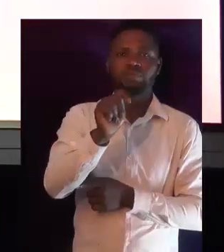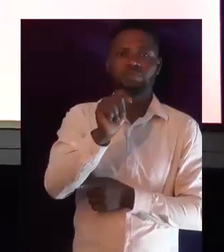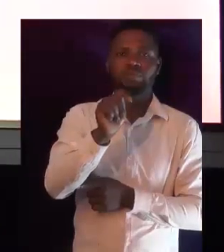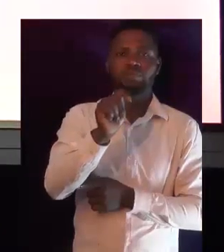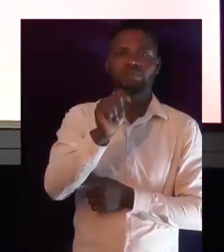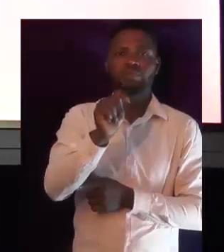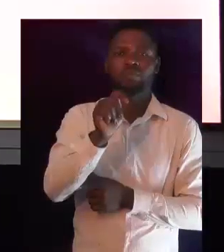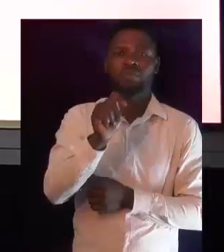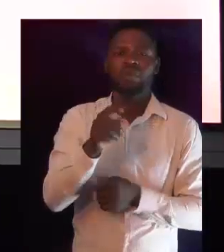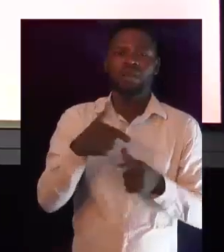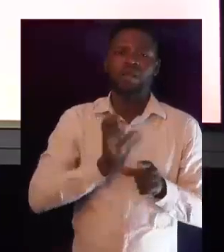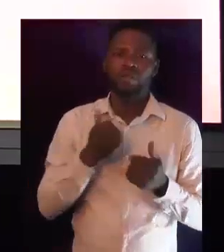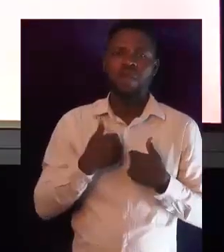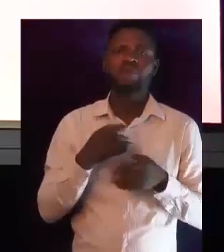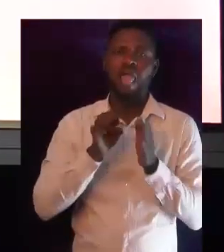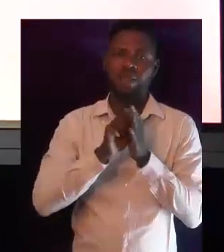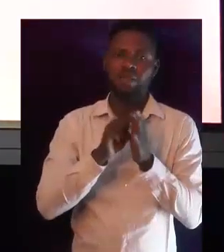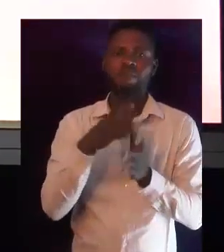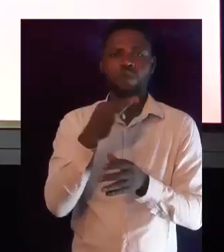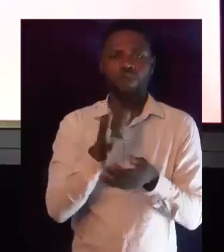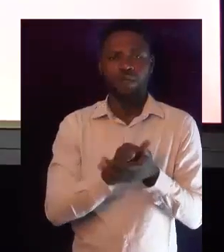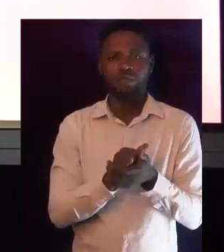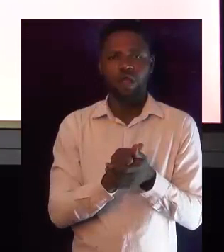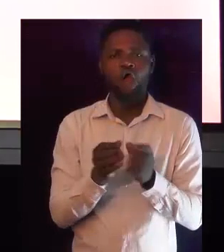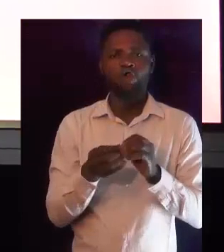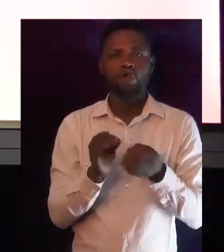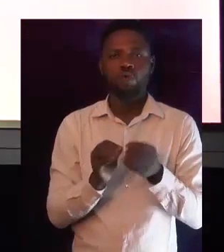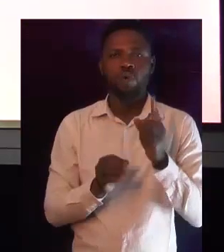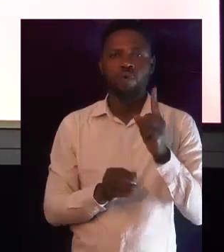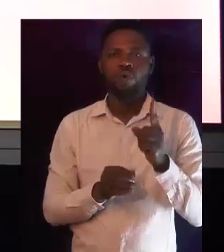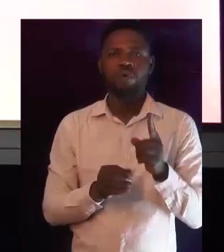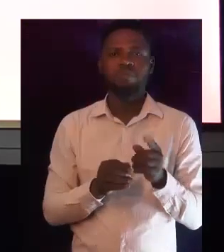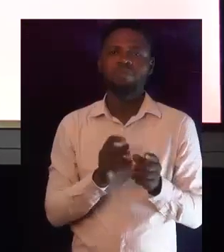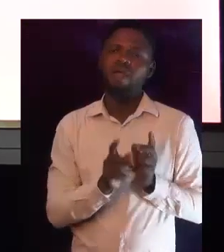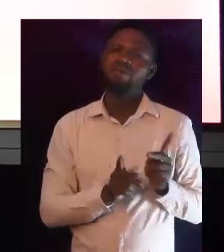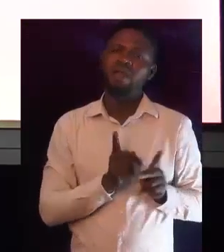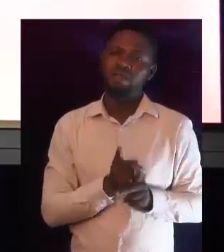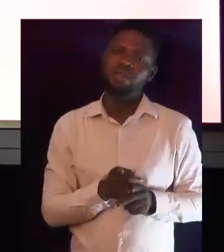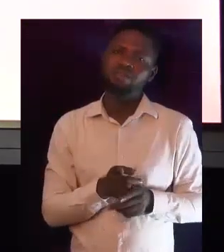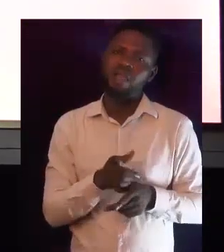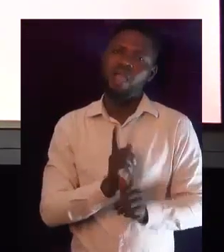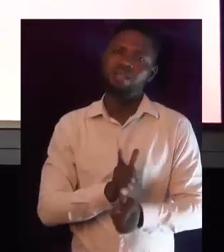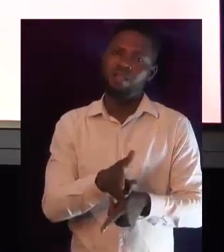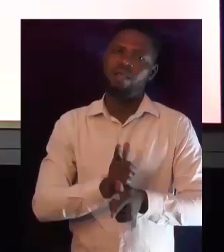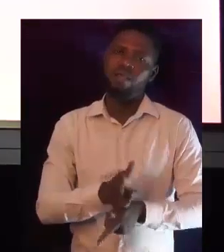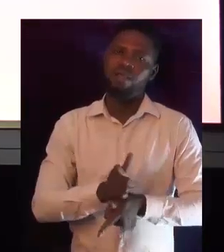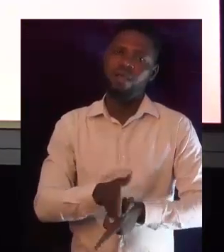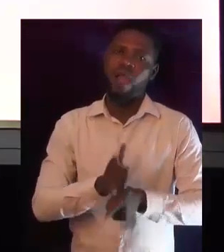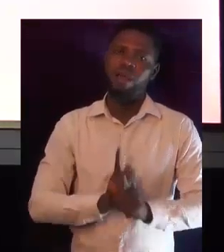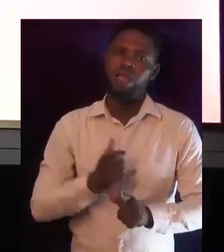L-E-N-T. Let's have examples of that. 1. Kindly lend me your biro.